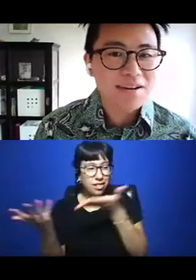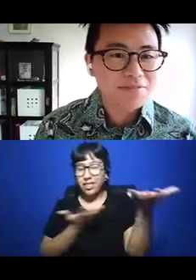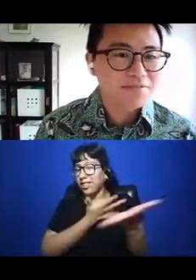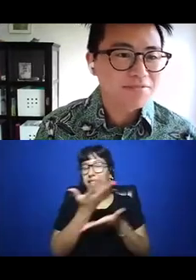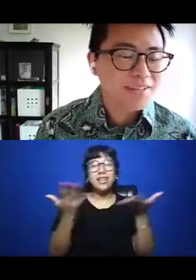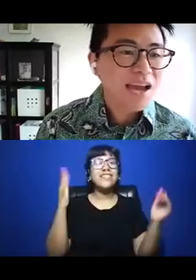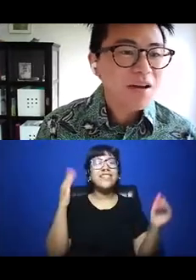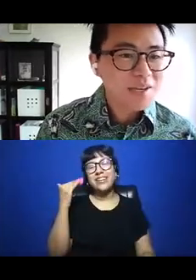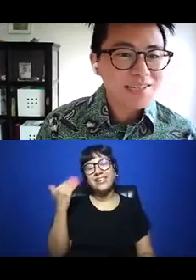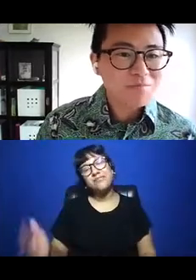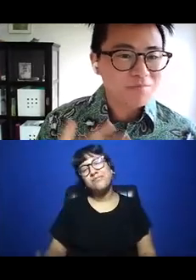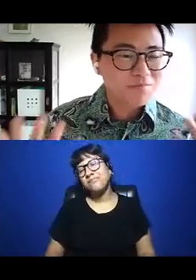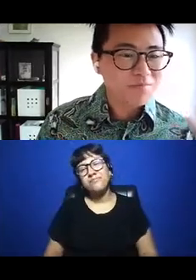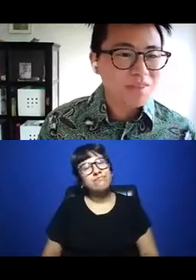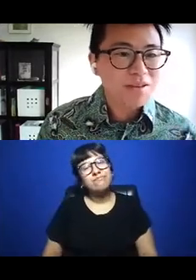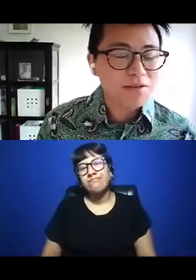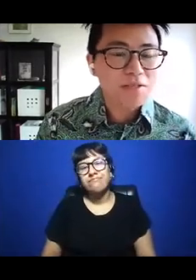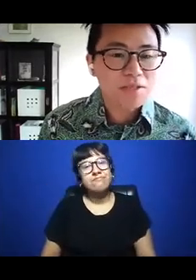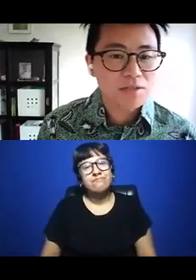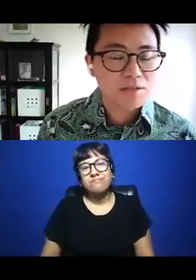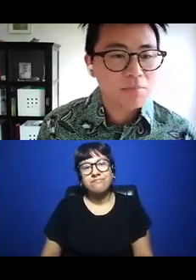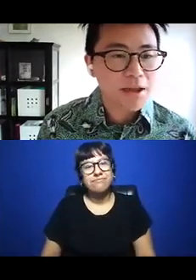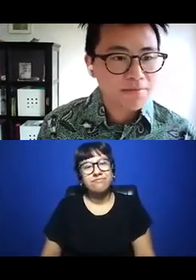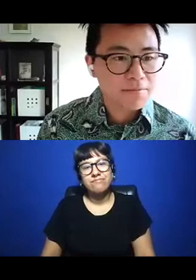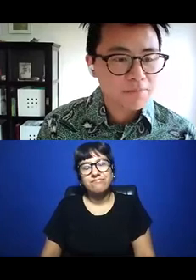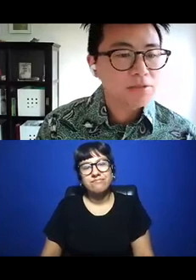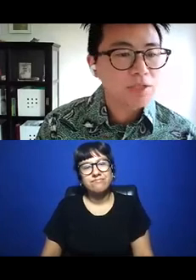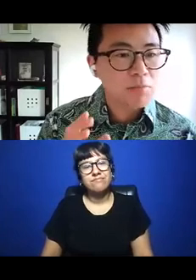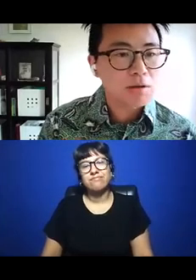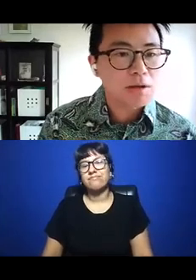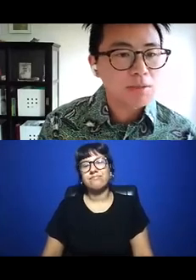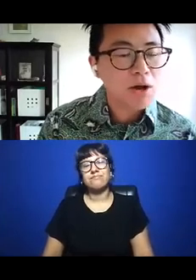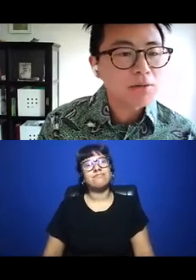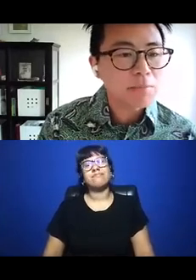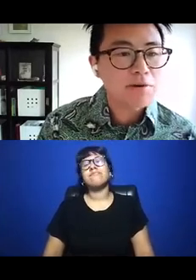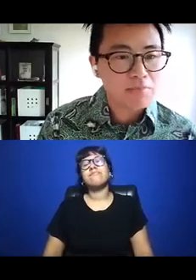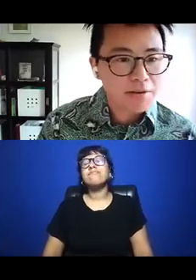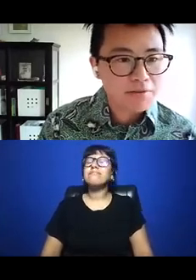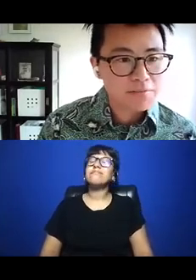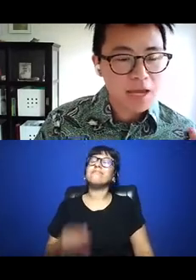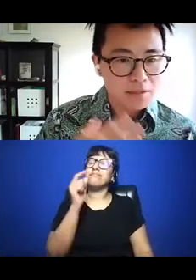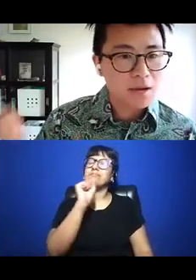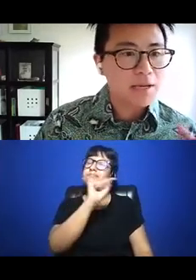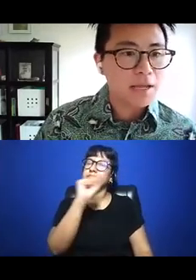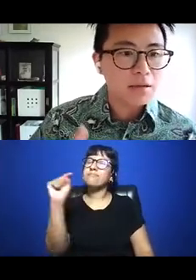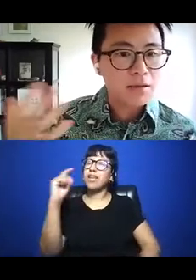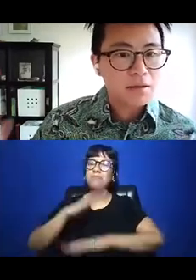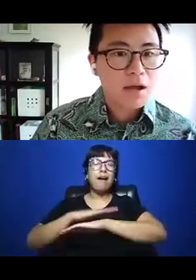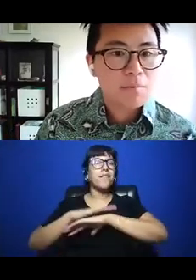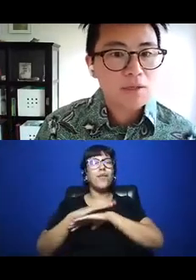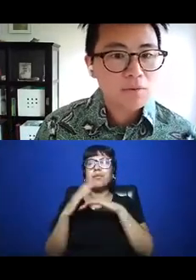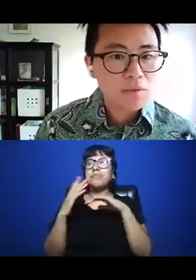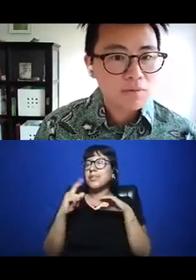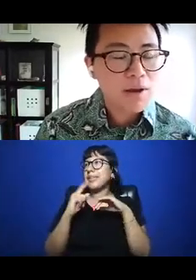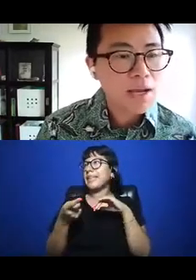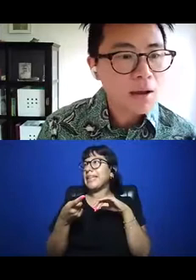because of, yeah, because there's the platform, there's small number of platforms that dominate